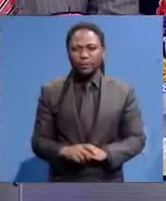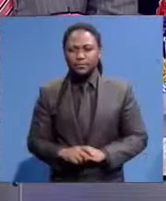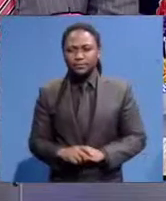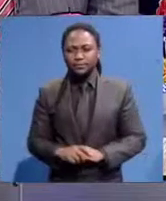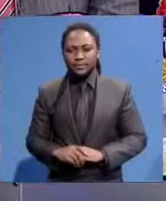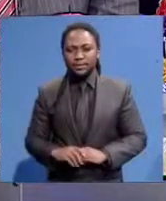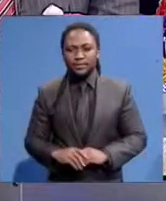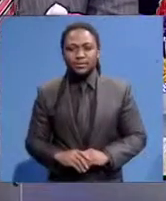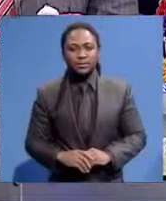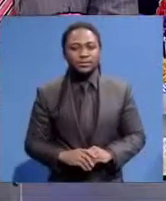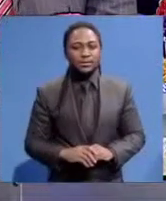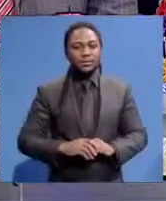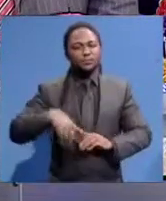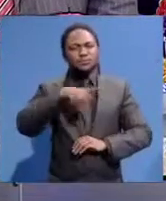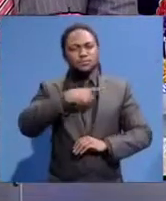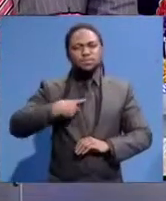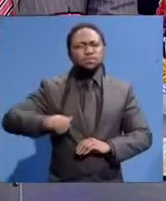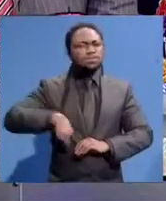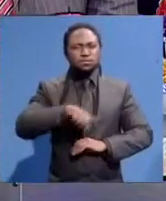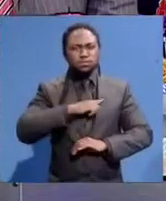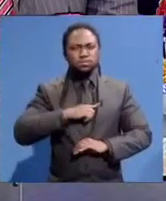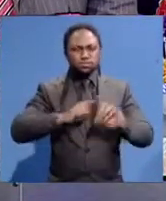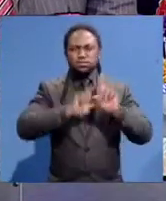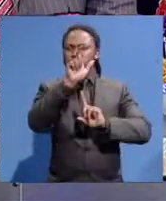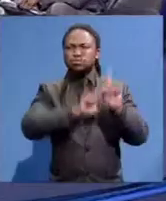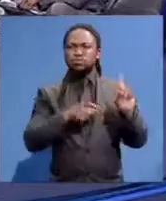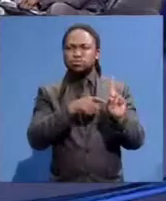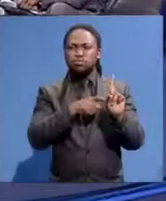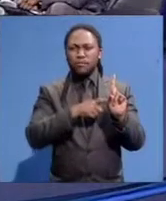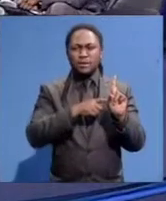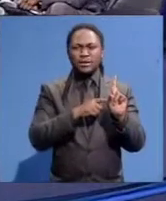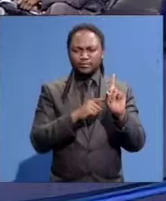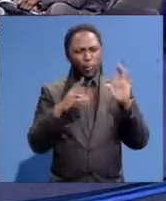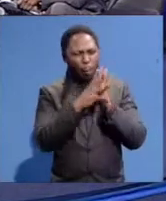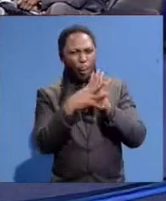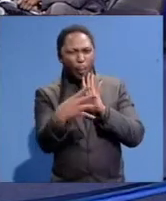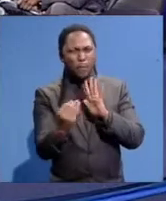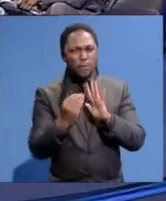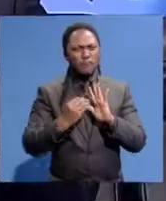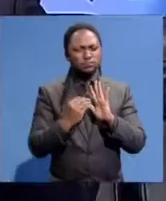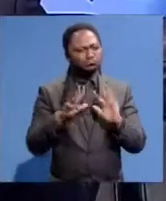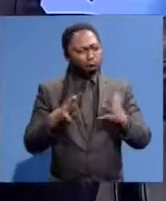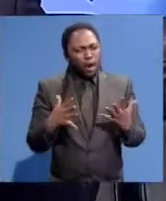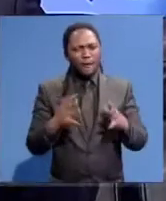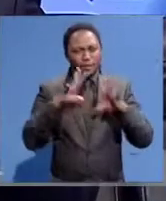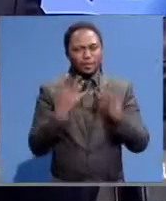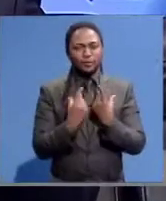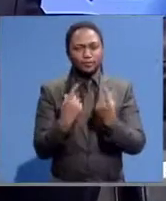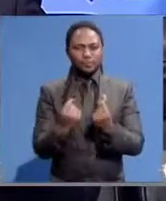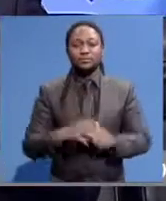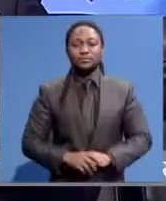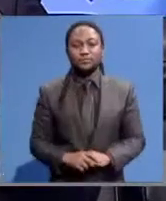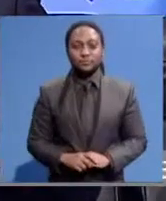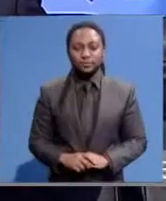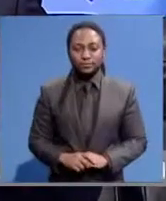own this thing, and what should it mean for them? I think it's really looking at him as an example. And my view